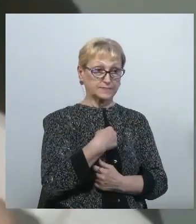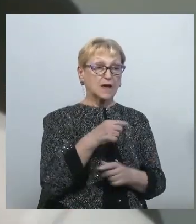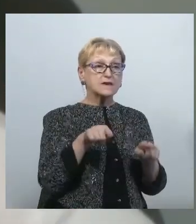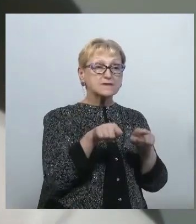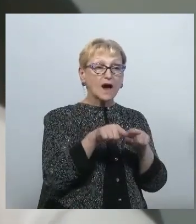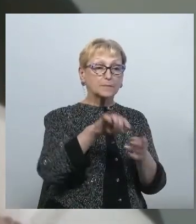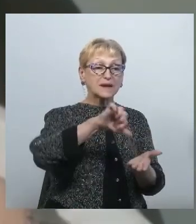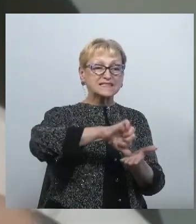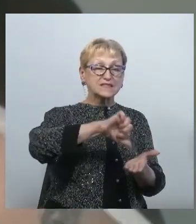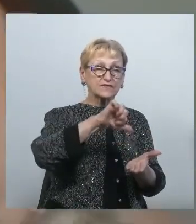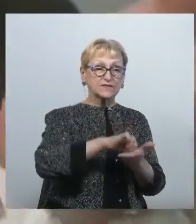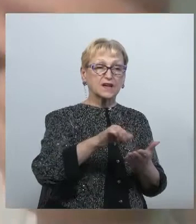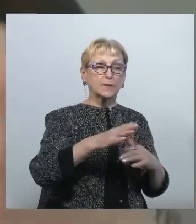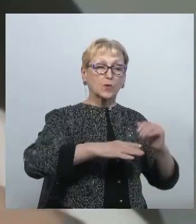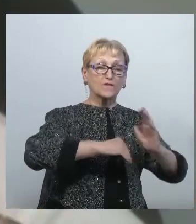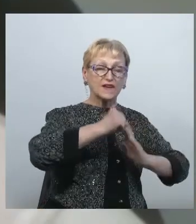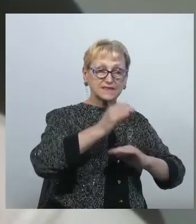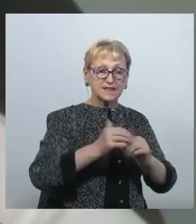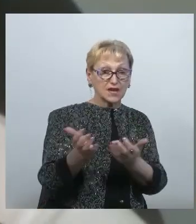as representative of the profession,